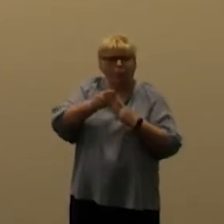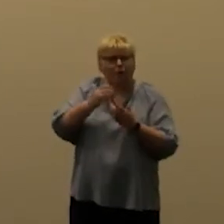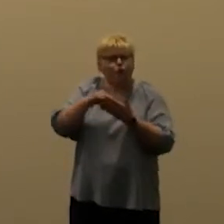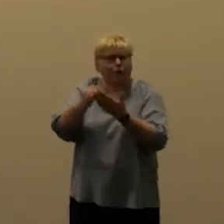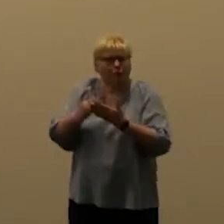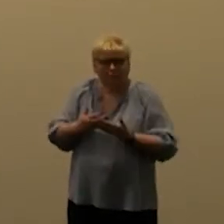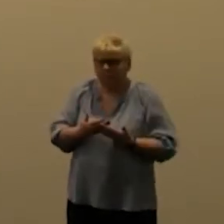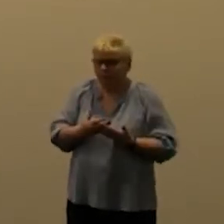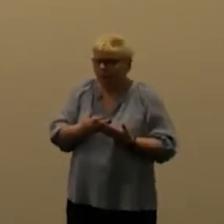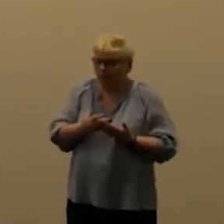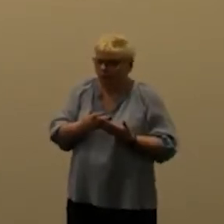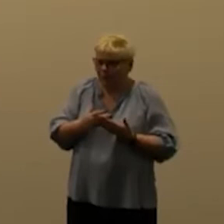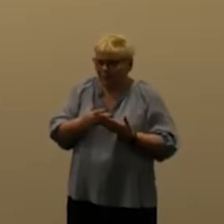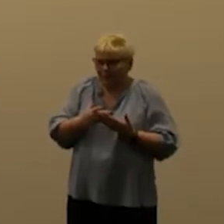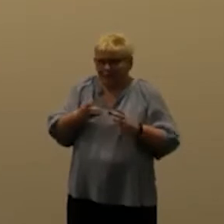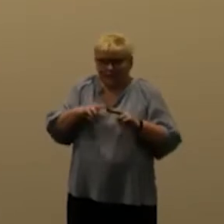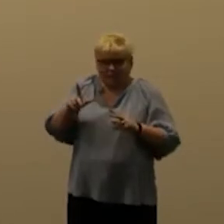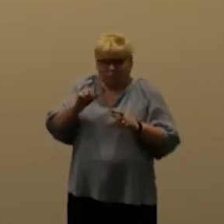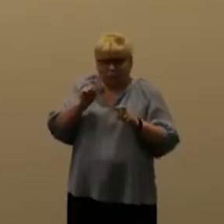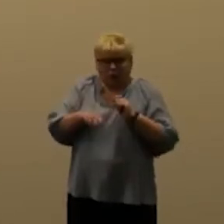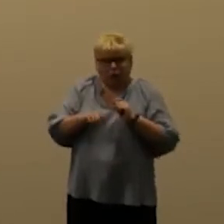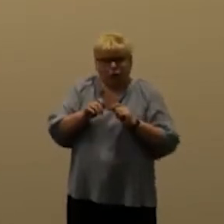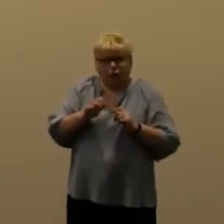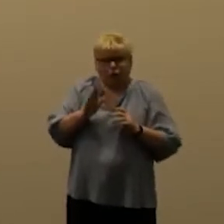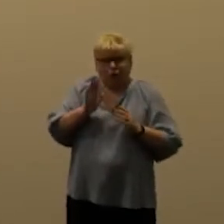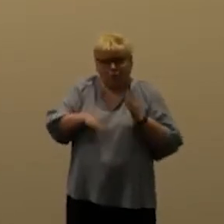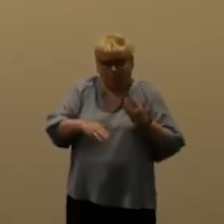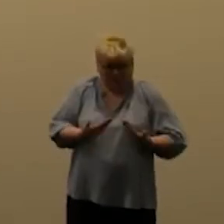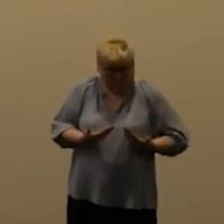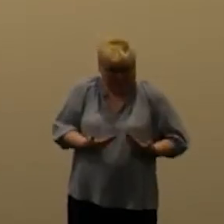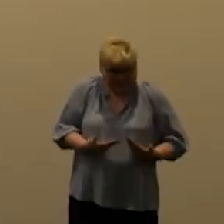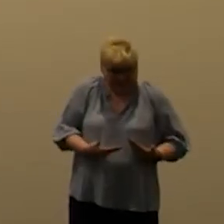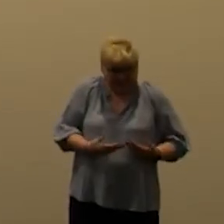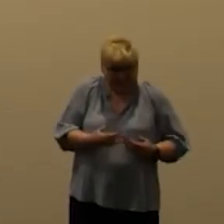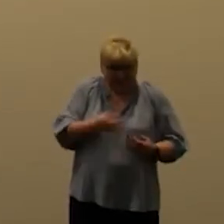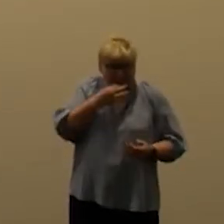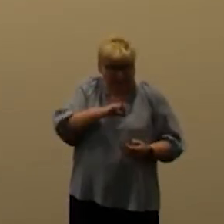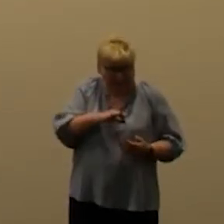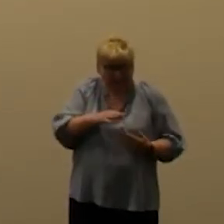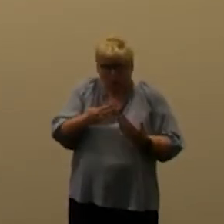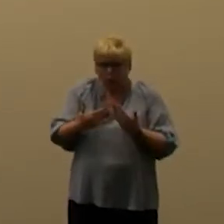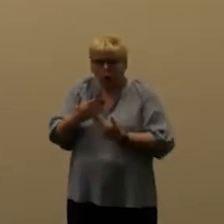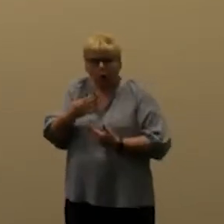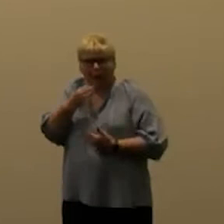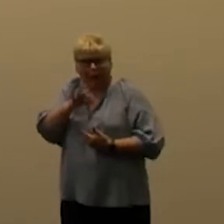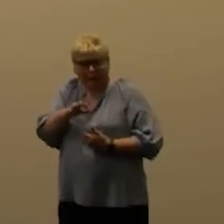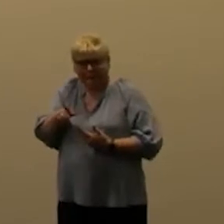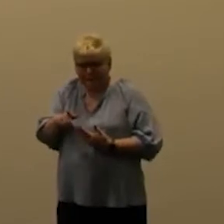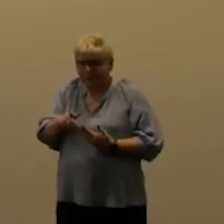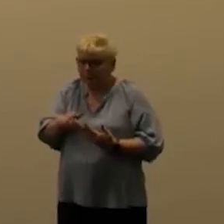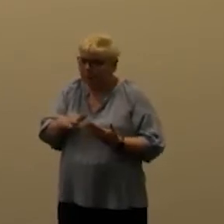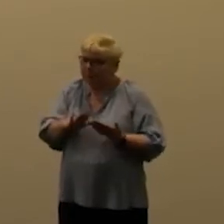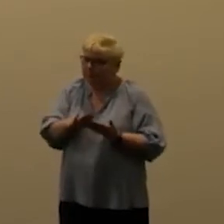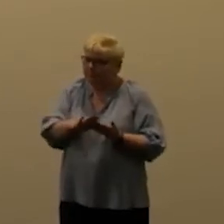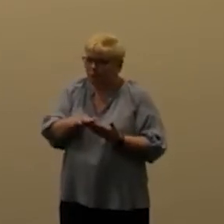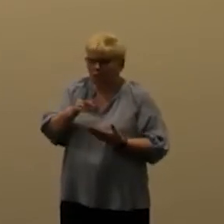And the idea here is that, we're going to go change it from existing guests to new and existing guests. The idea here is using Git,